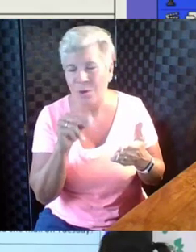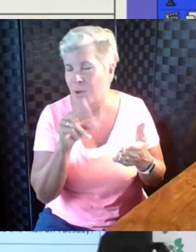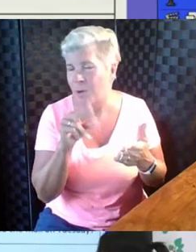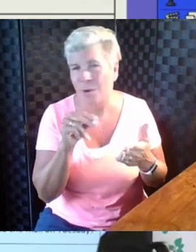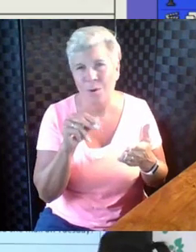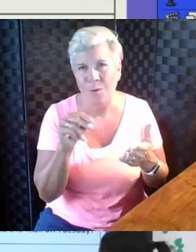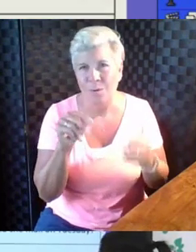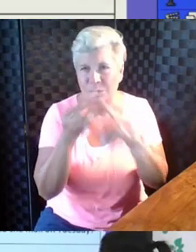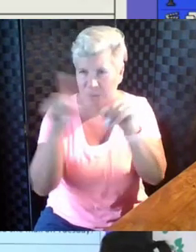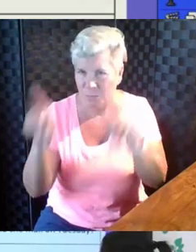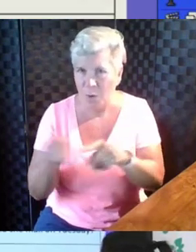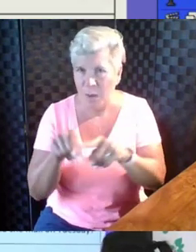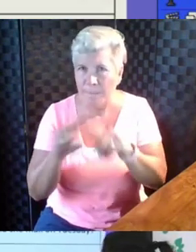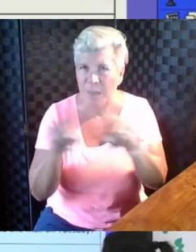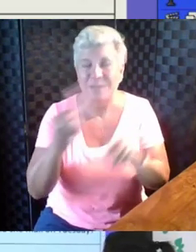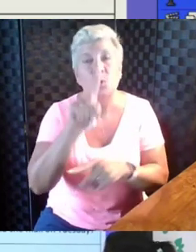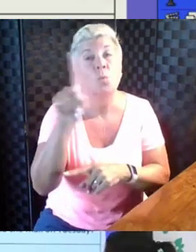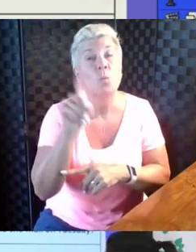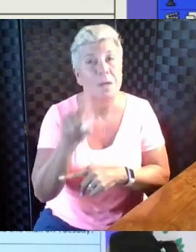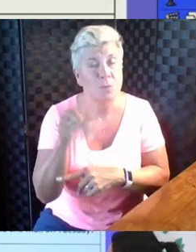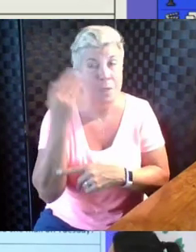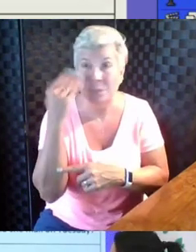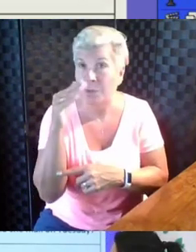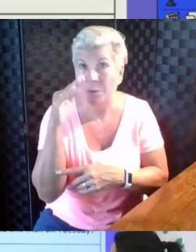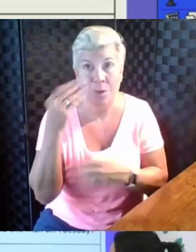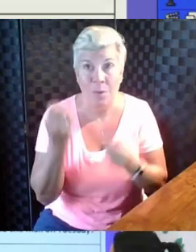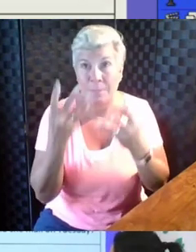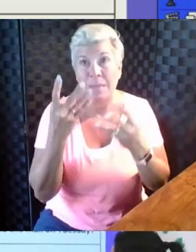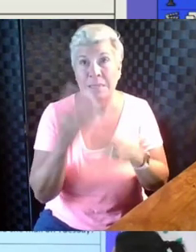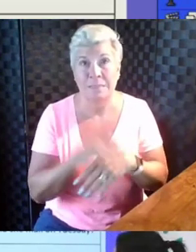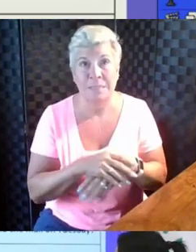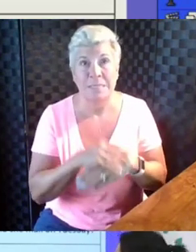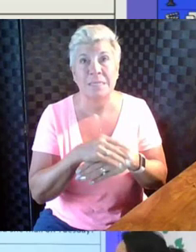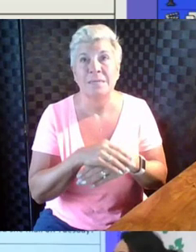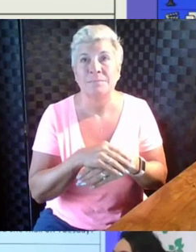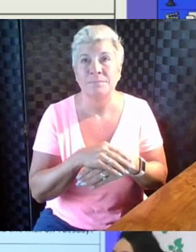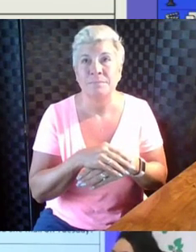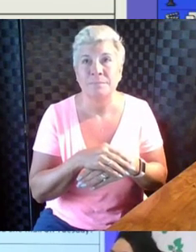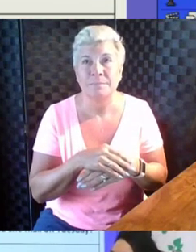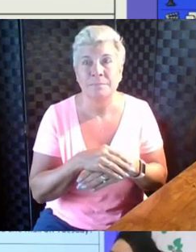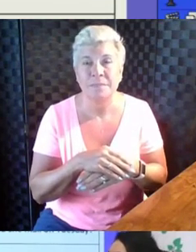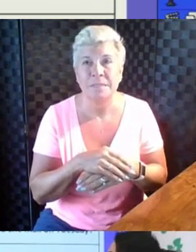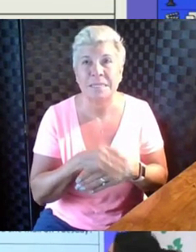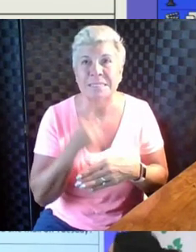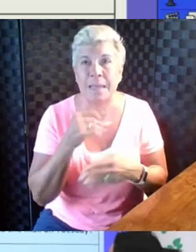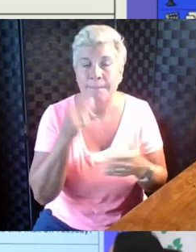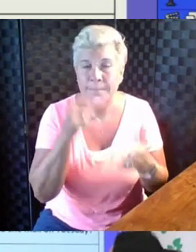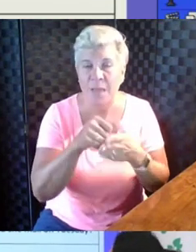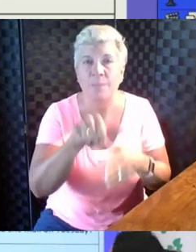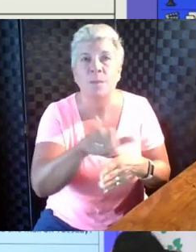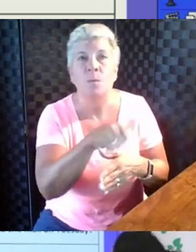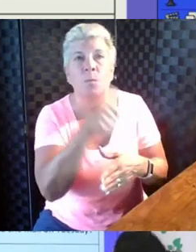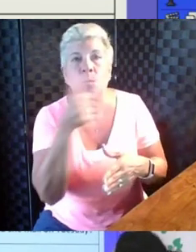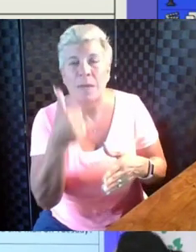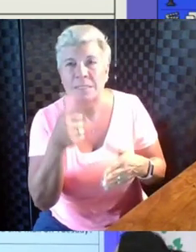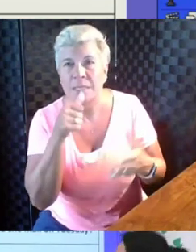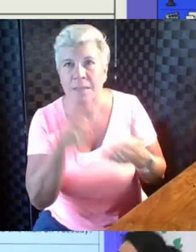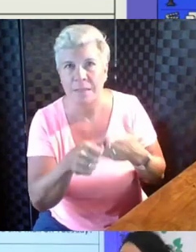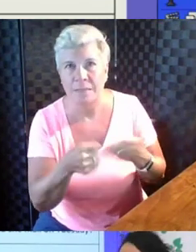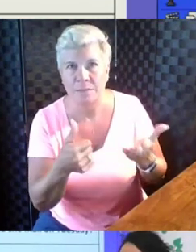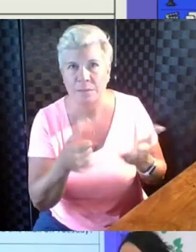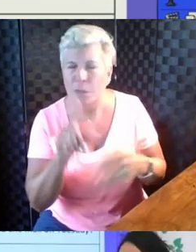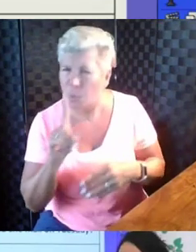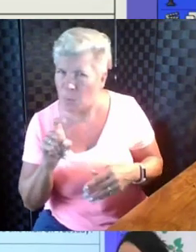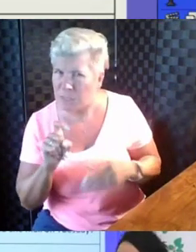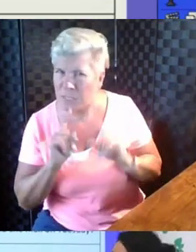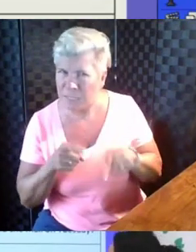No, so I'm going to draw a box, but I'm just going to put my question mark in there. That makes me think I'm missing part of my answer. What was our question